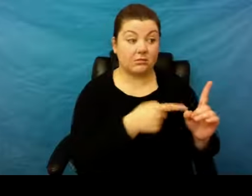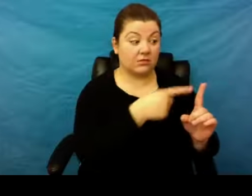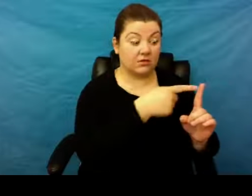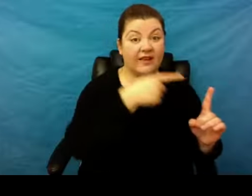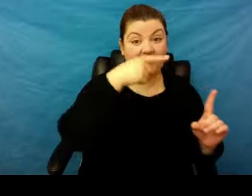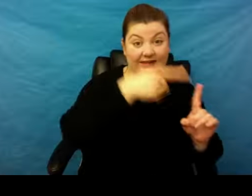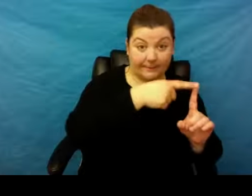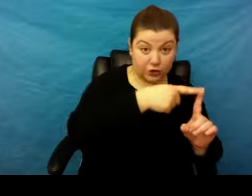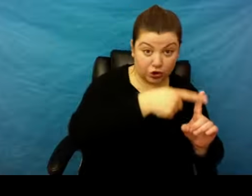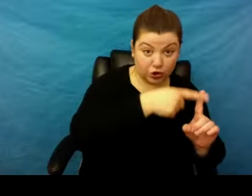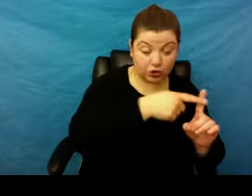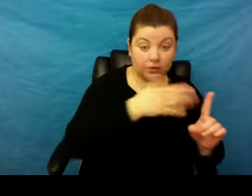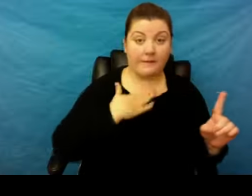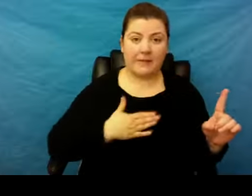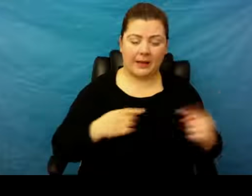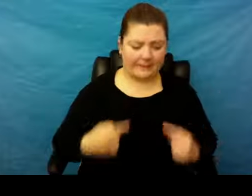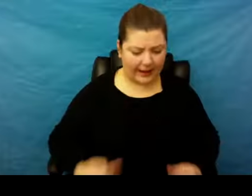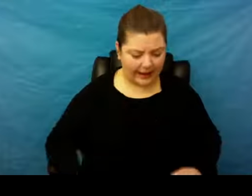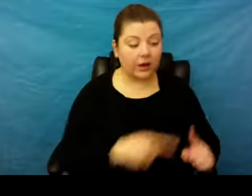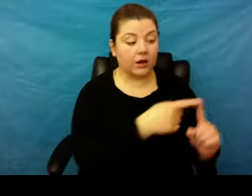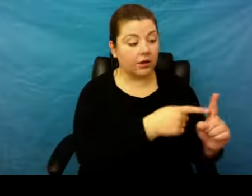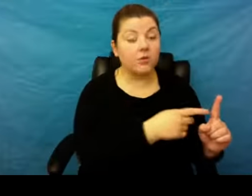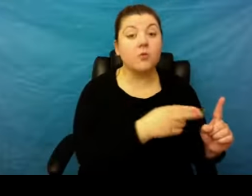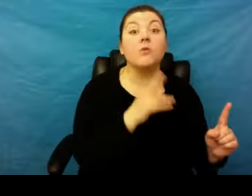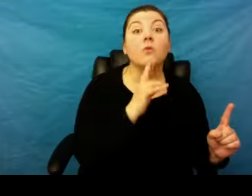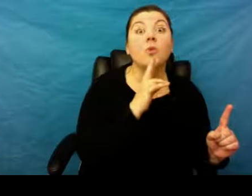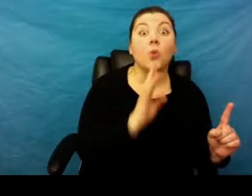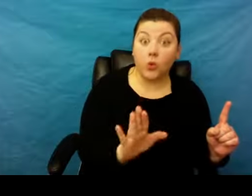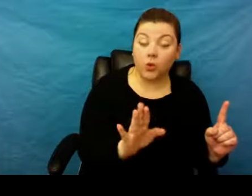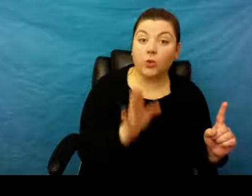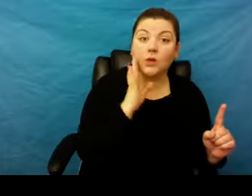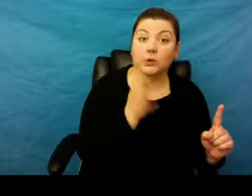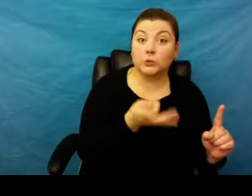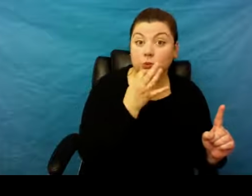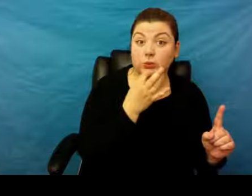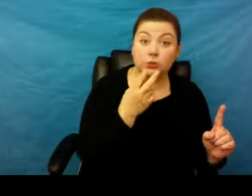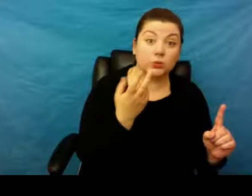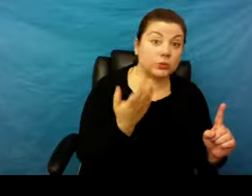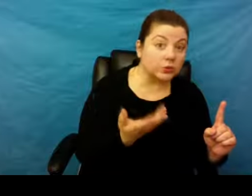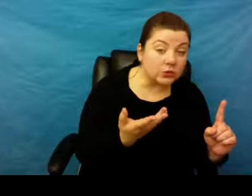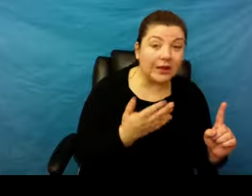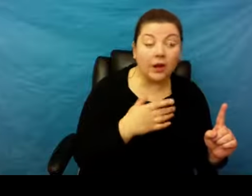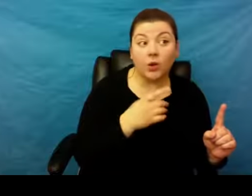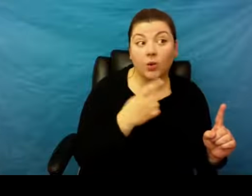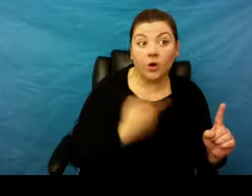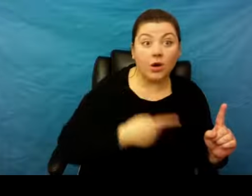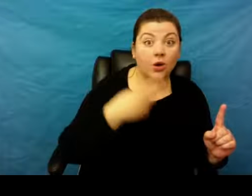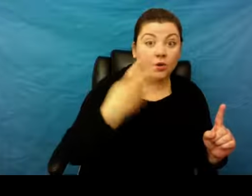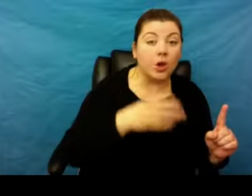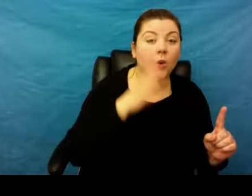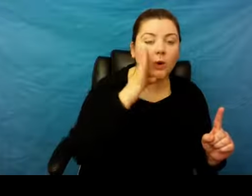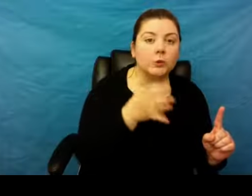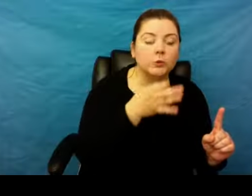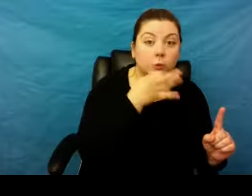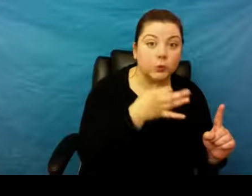aches, or someone who is about to get the disease. So someone in the next 1 to 2 days who's